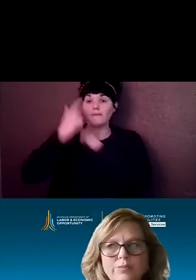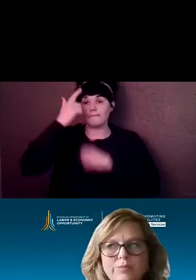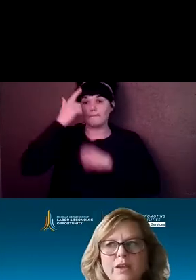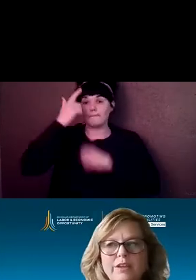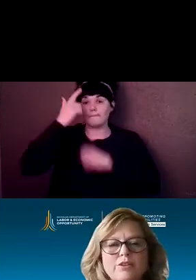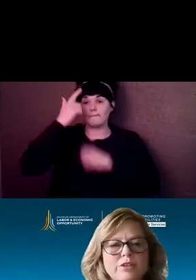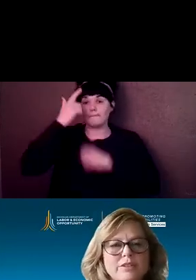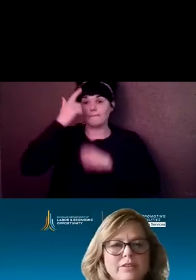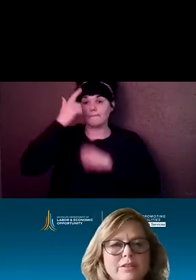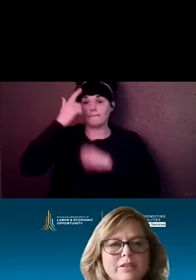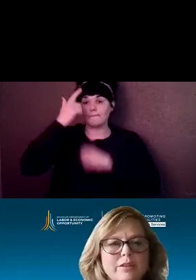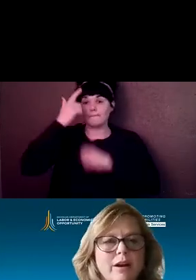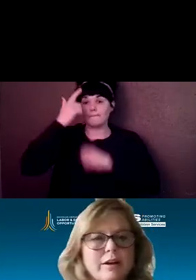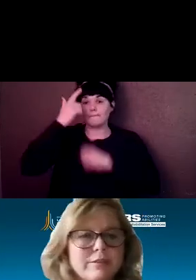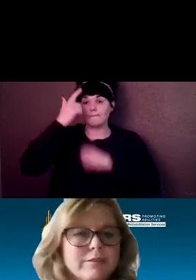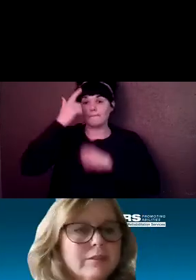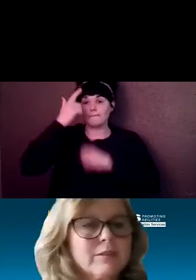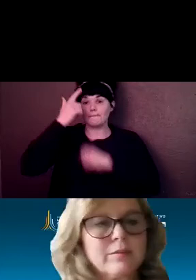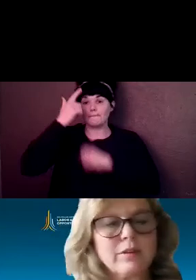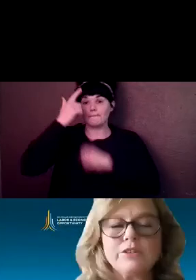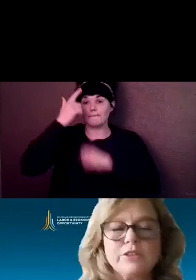flow, reduces